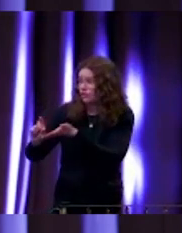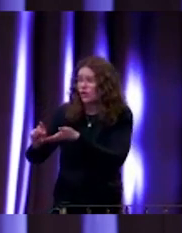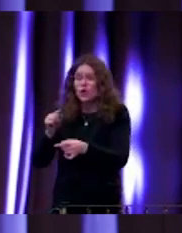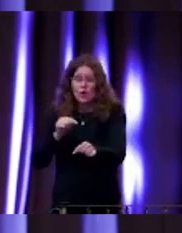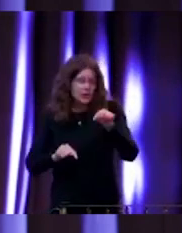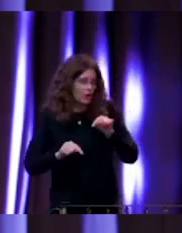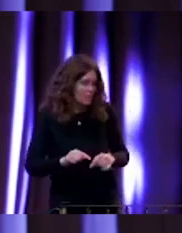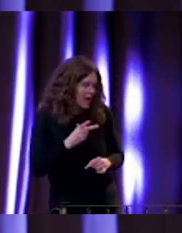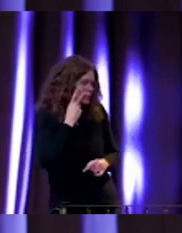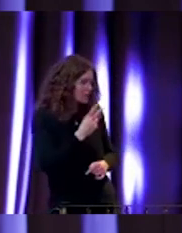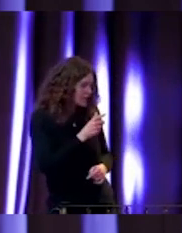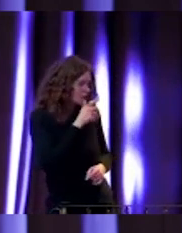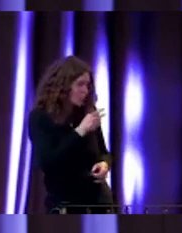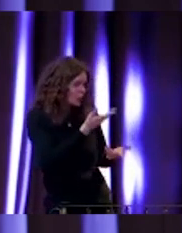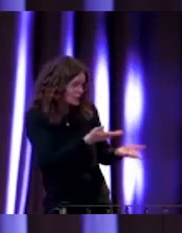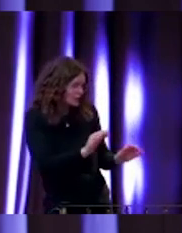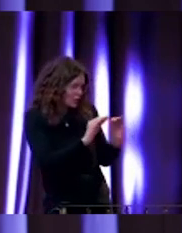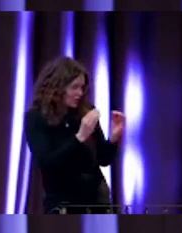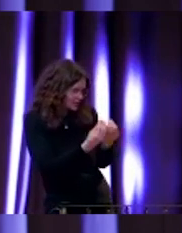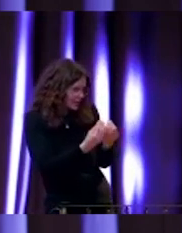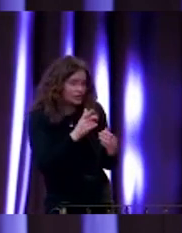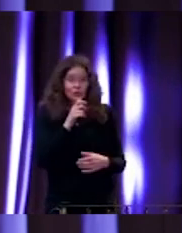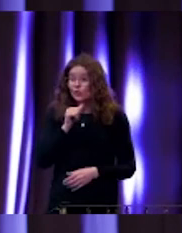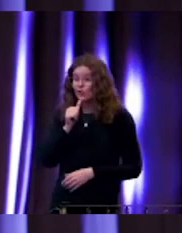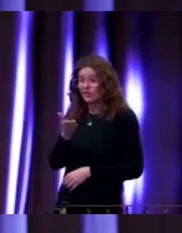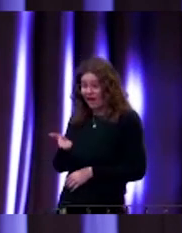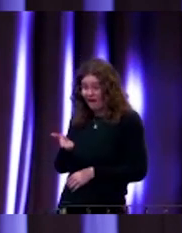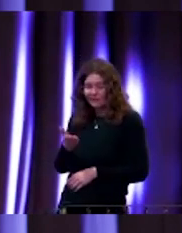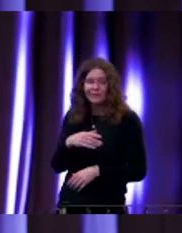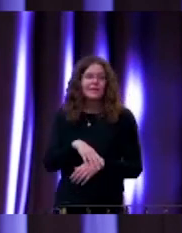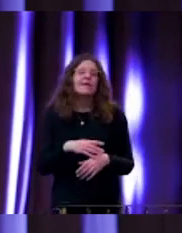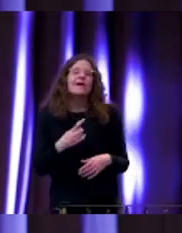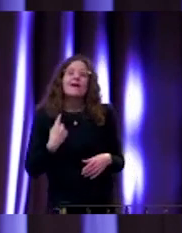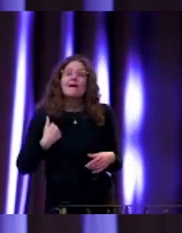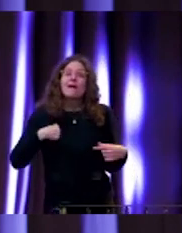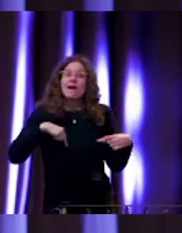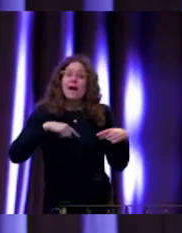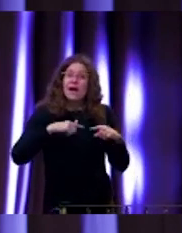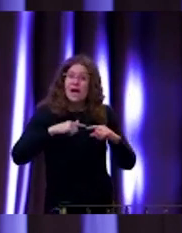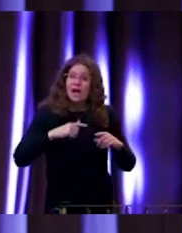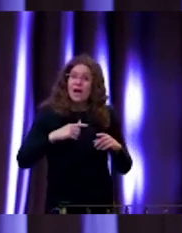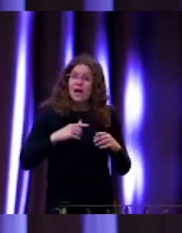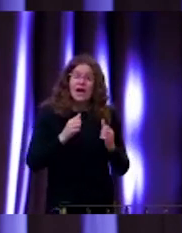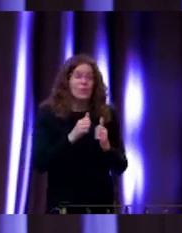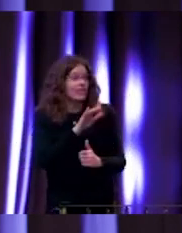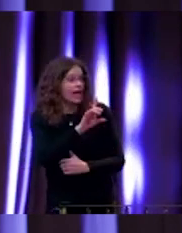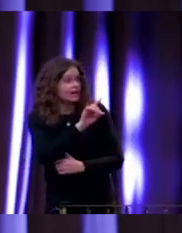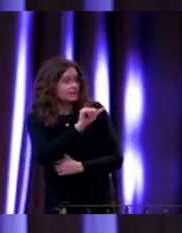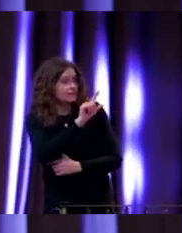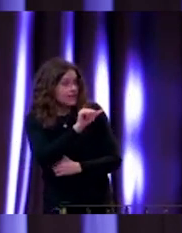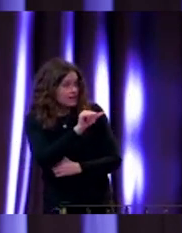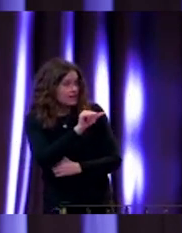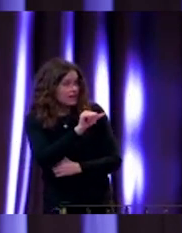are, we see who they aren't, right? And we were able to, you know, through that data that we collect through the grant